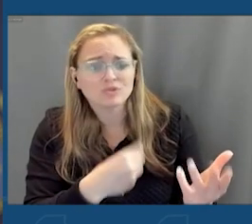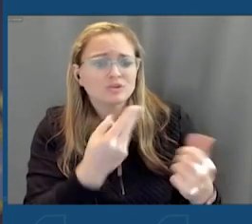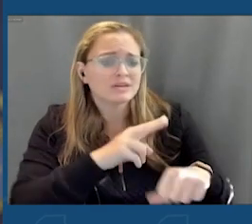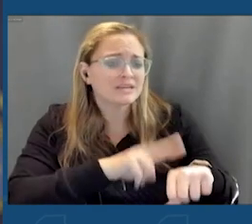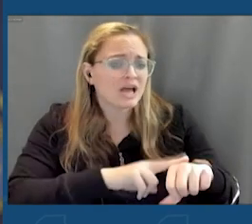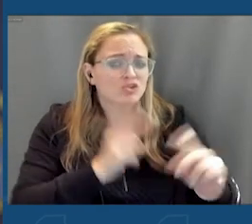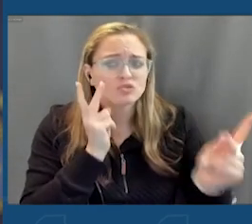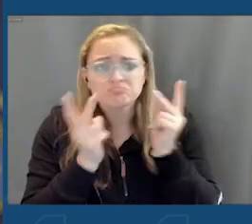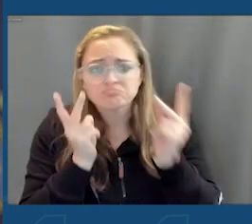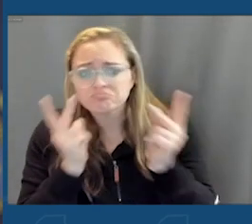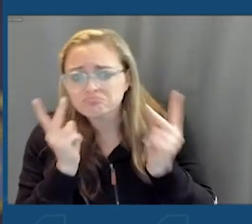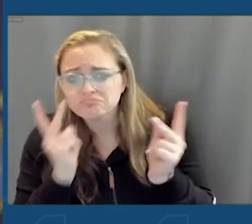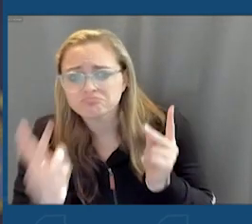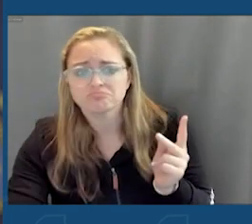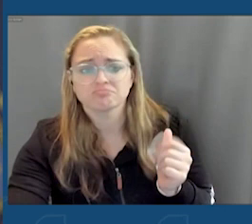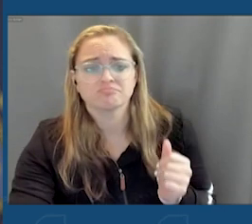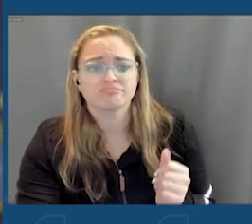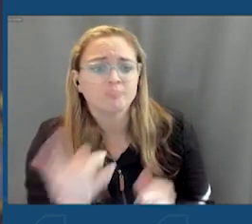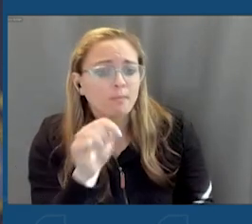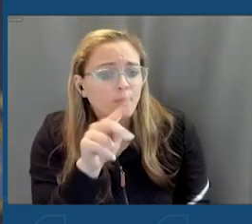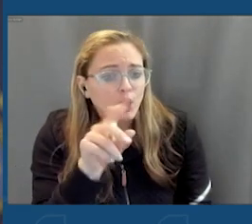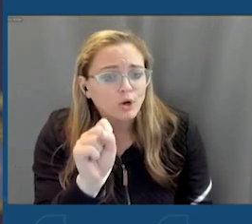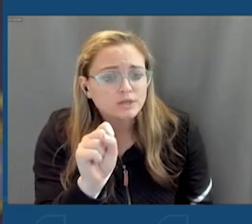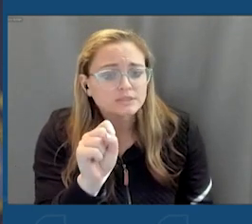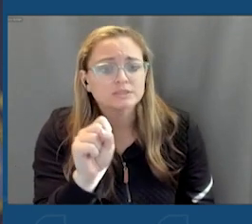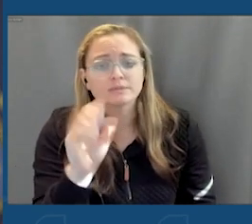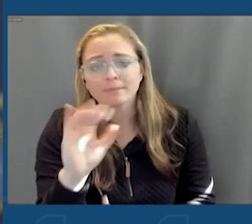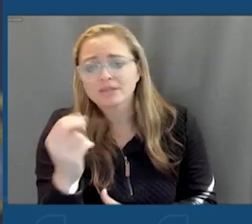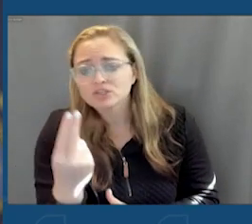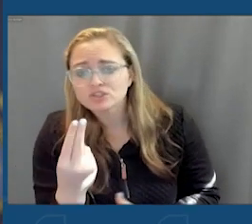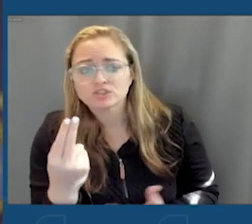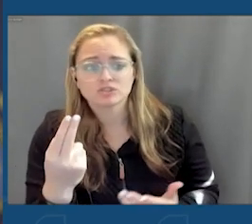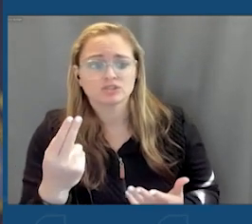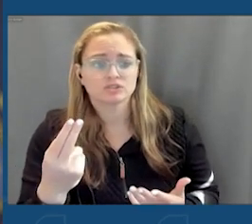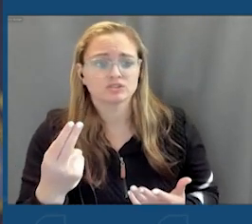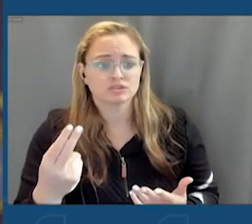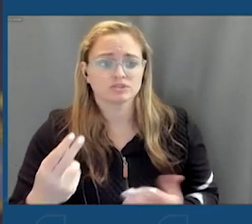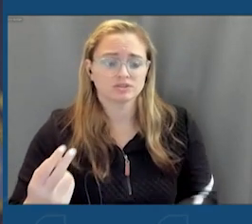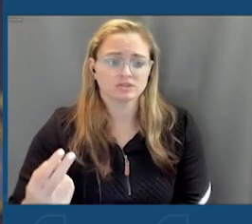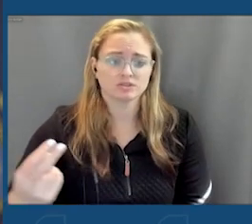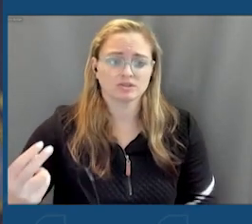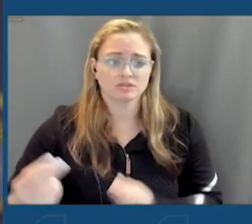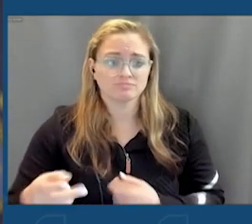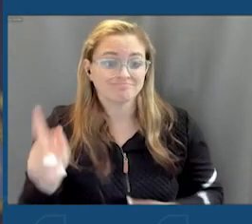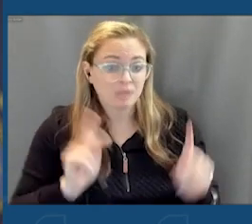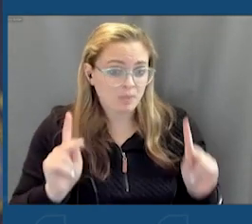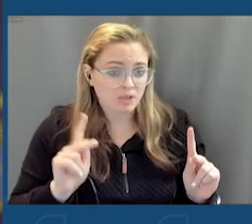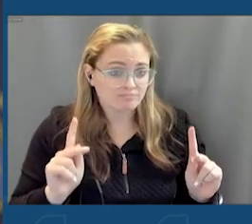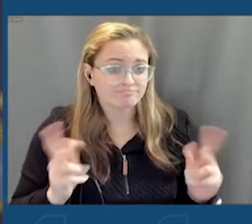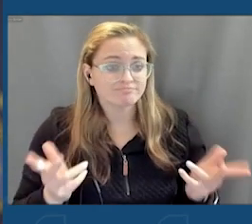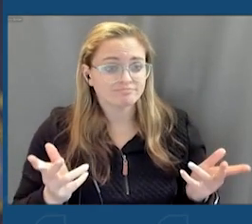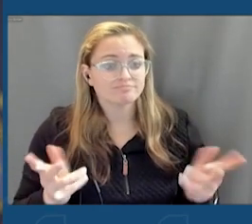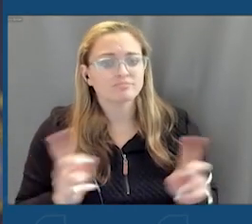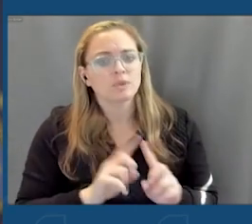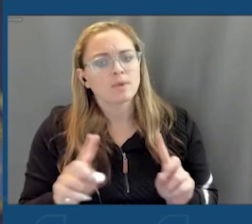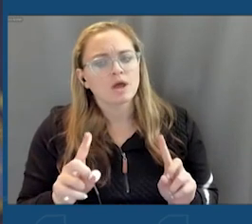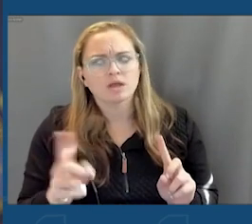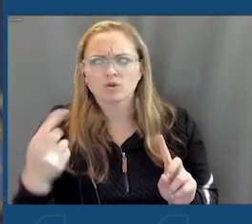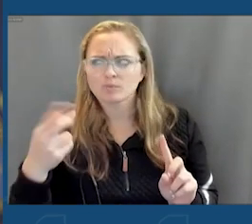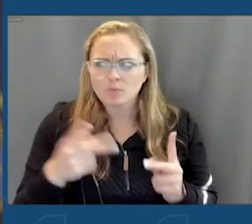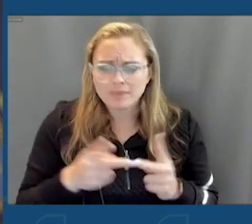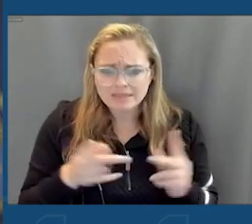scenery, the parks, the beaches, the people. But to come to a place like